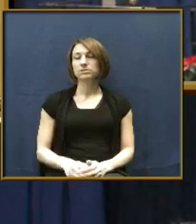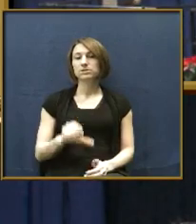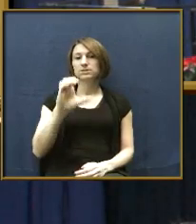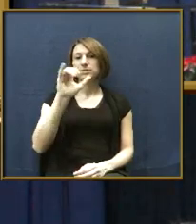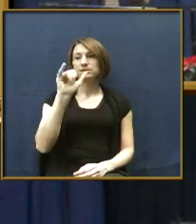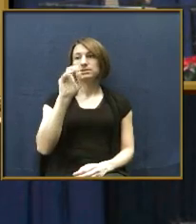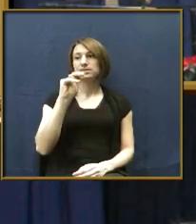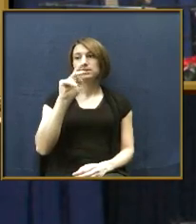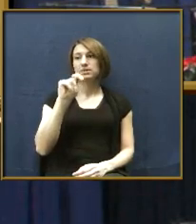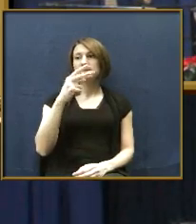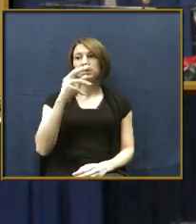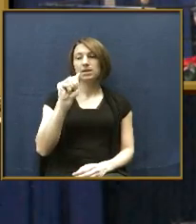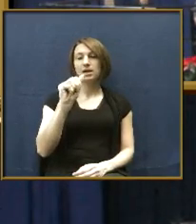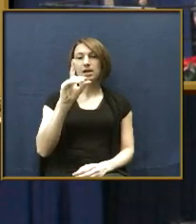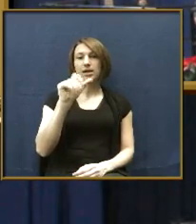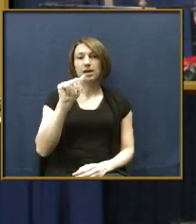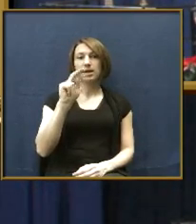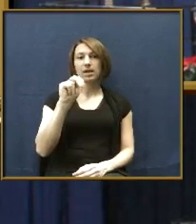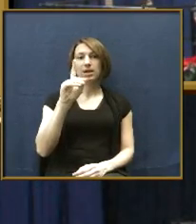Cynthia Brooke Andrews.